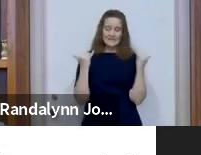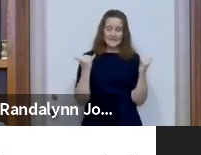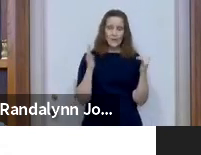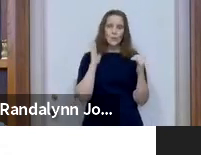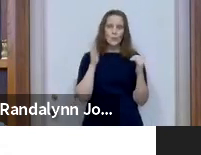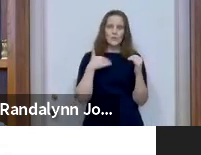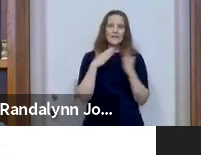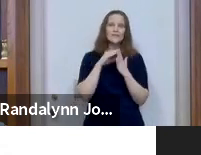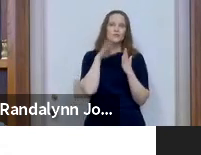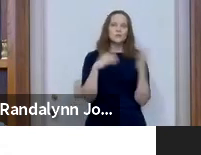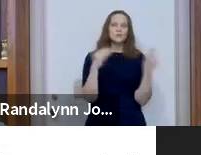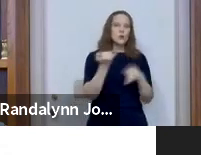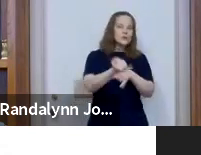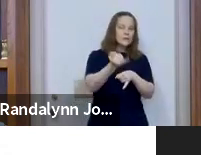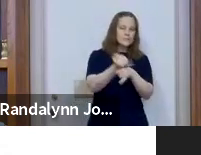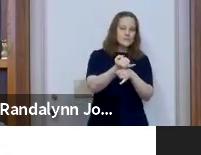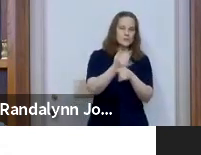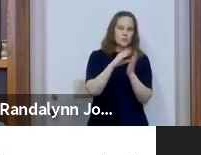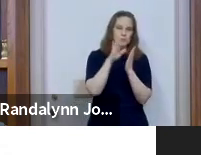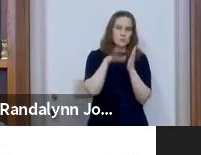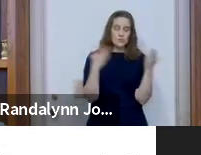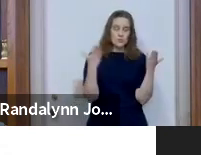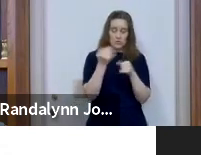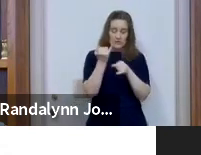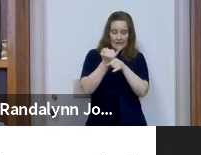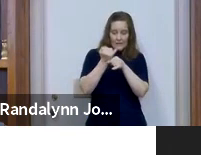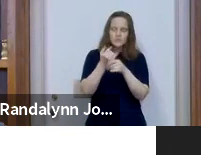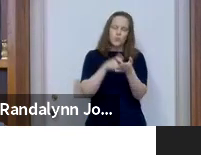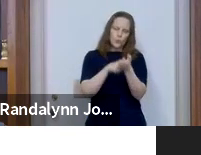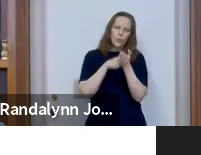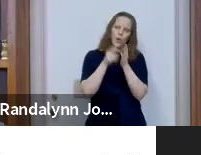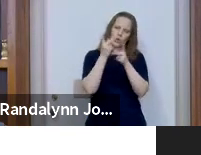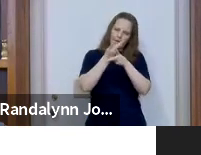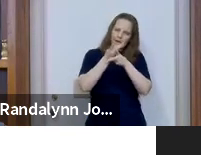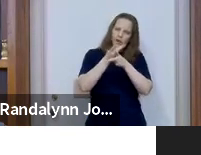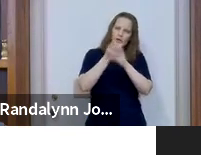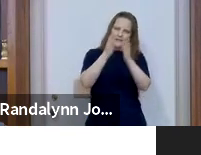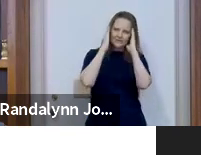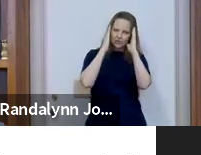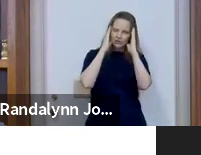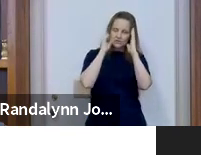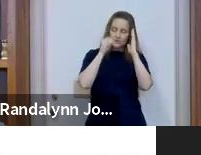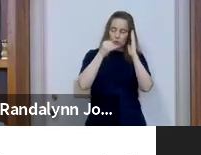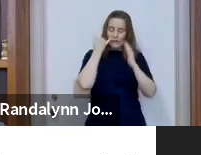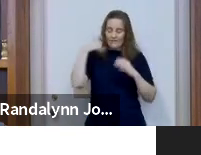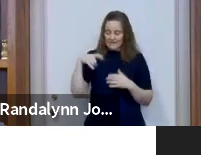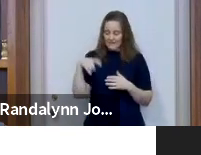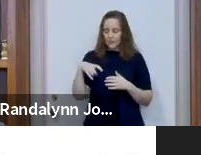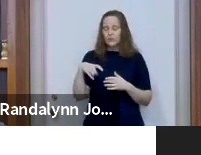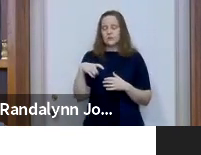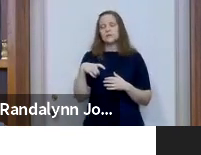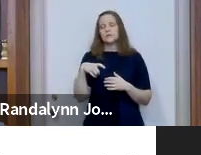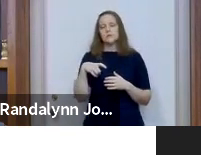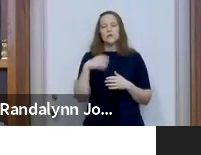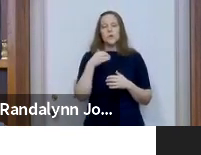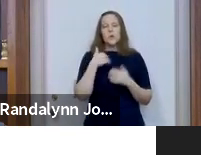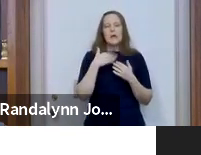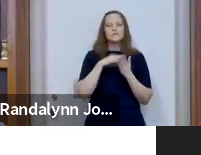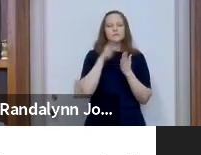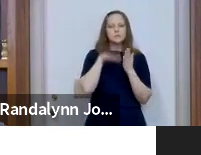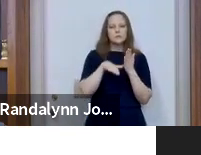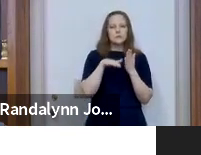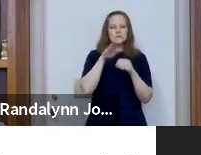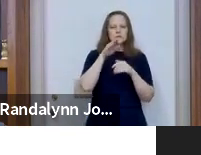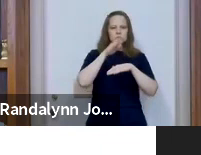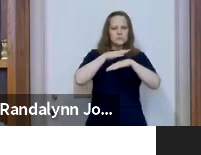on campus, and students on campus require some care and some attention. And so where it's needed and where it's necessary, we'll have students on